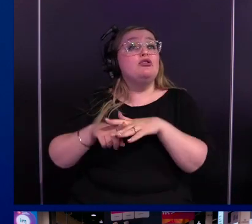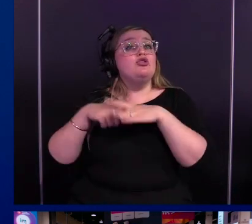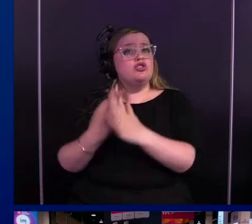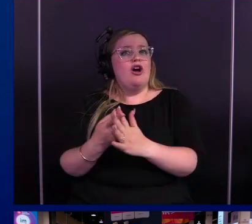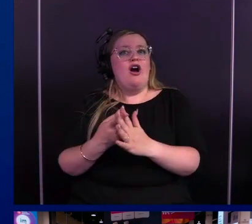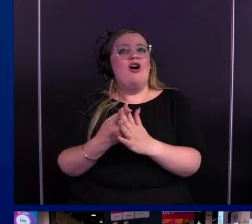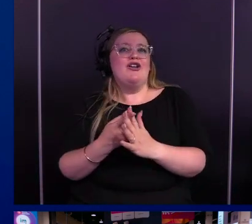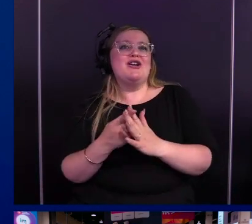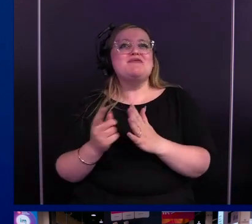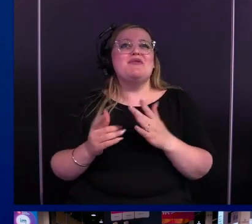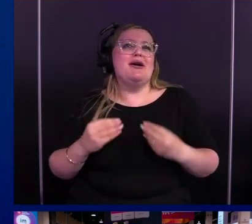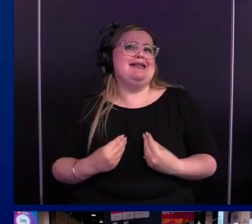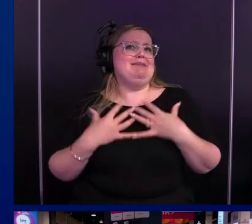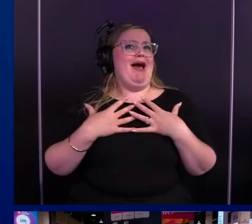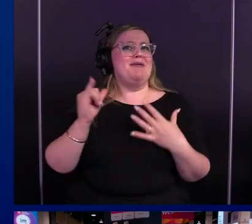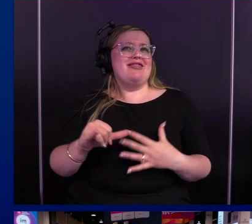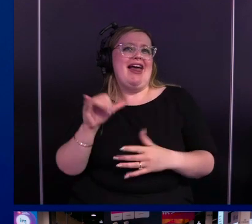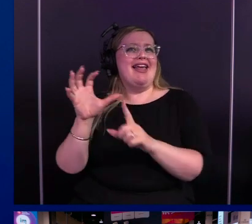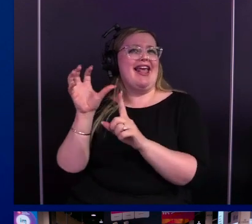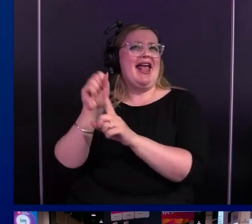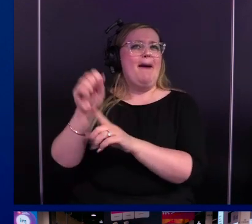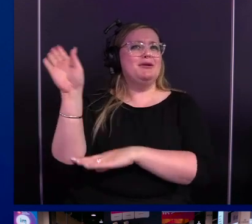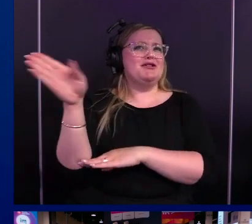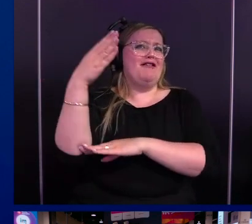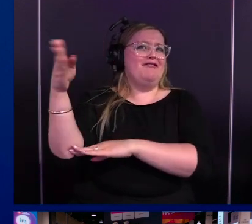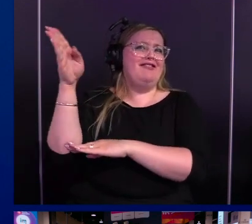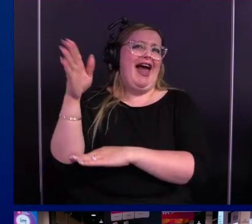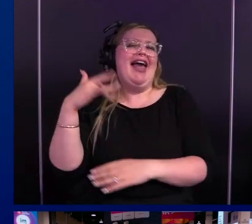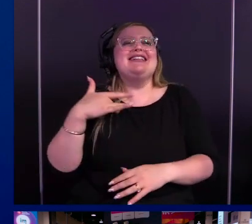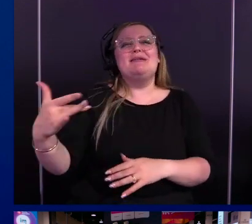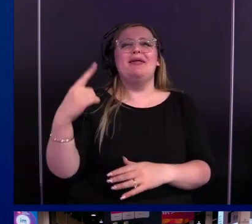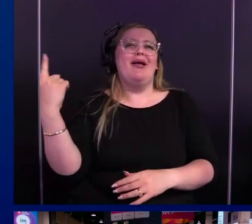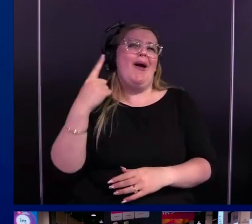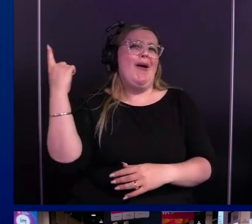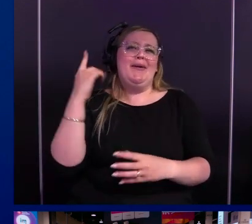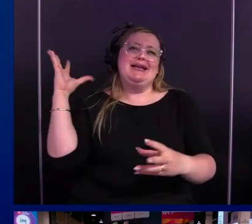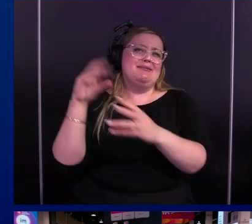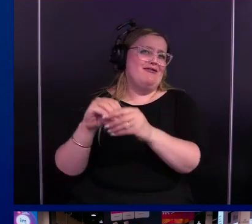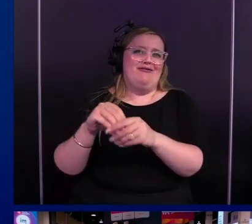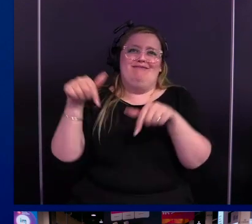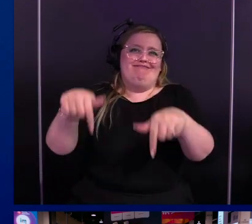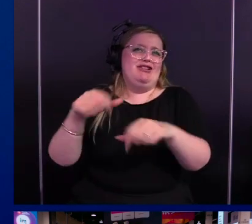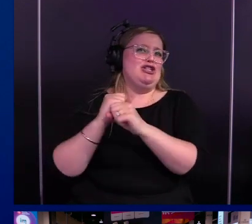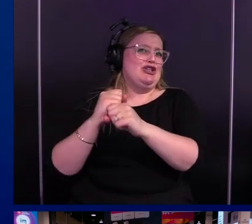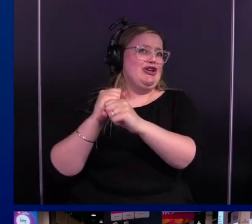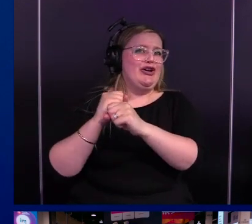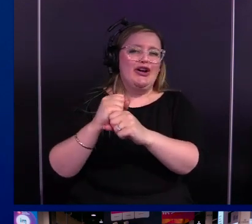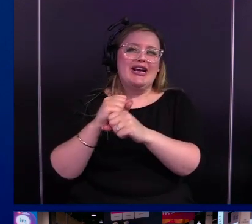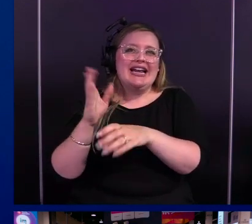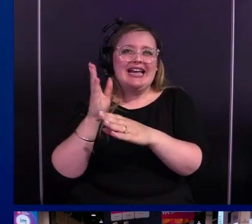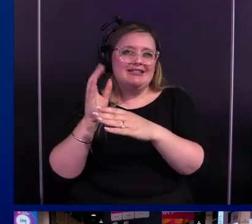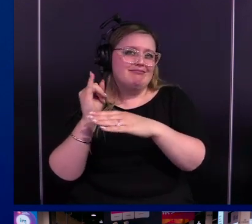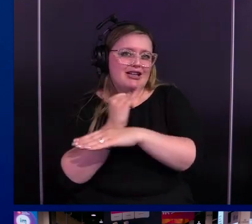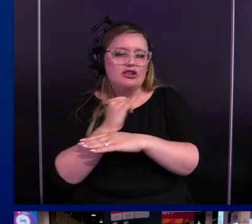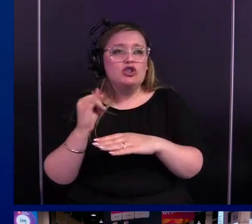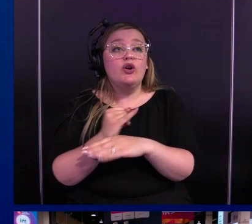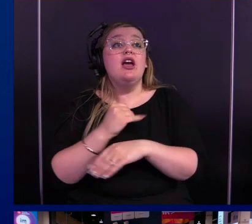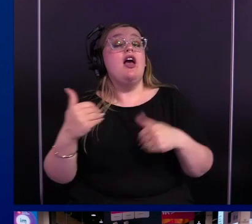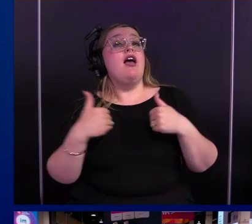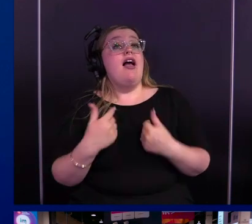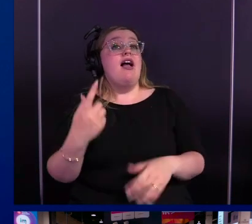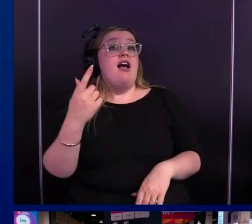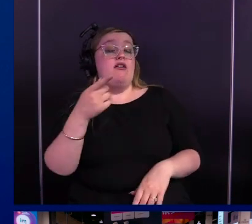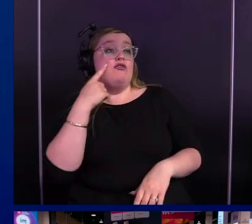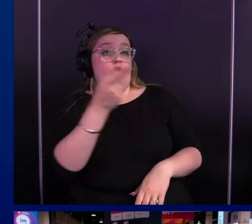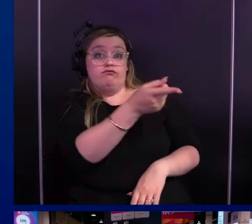capture the flag style things that have always been in the security industry. And so in this case, we actually have one just for the folks watching. We